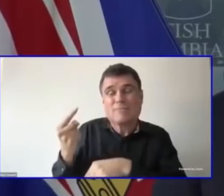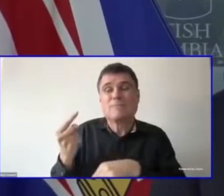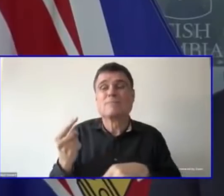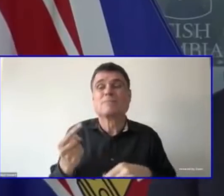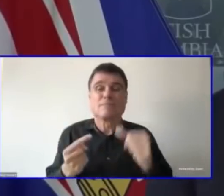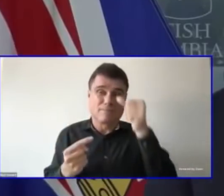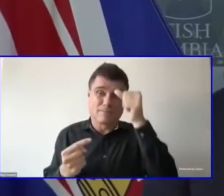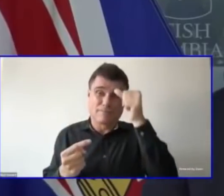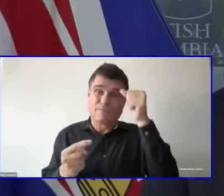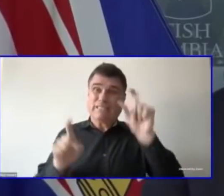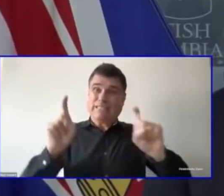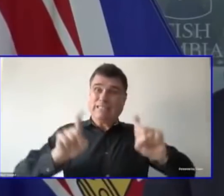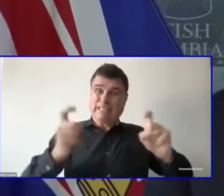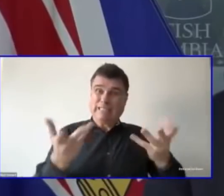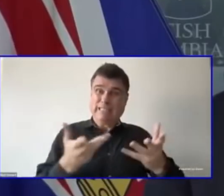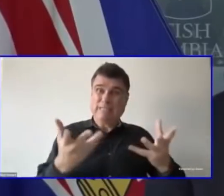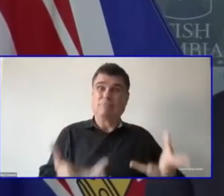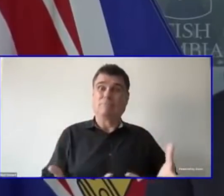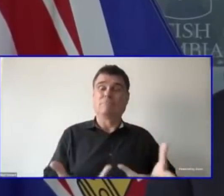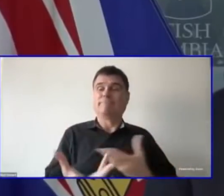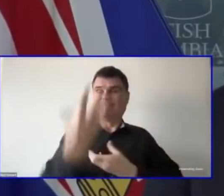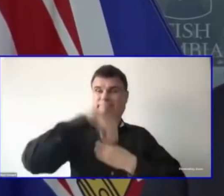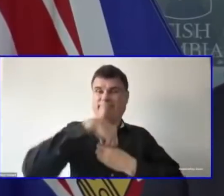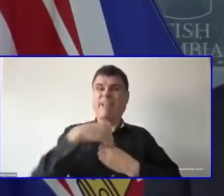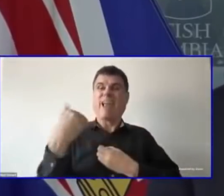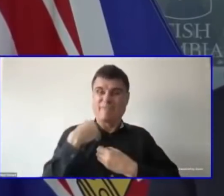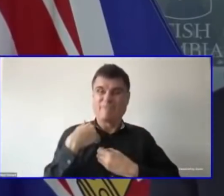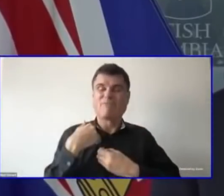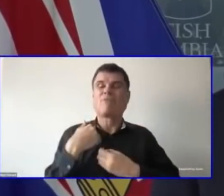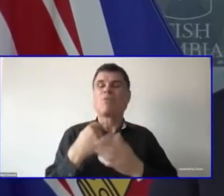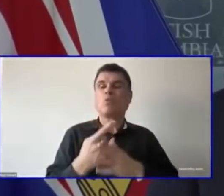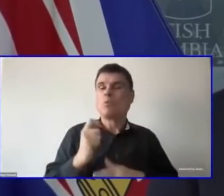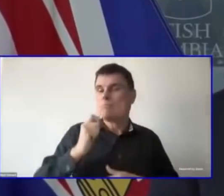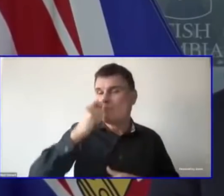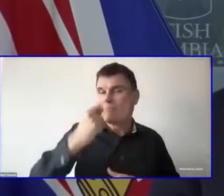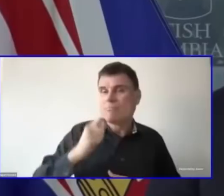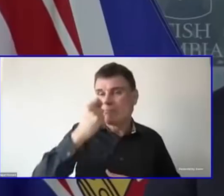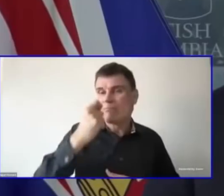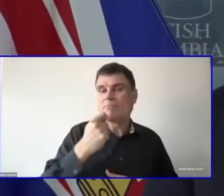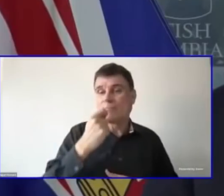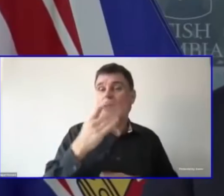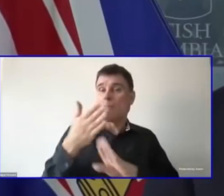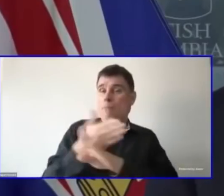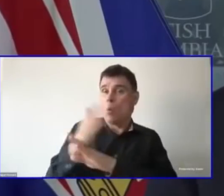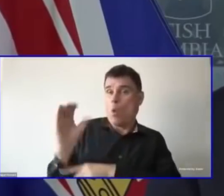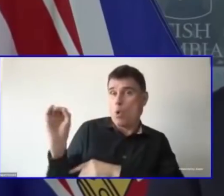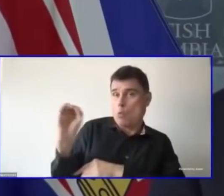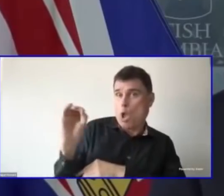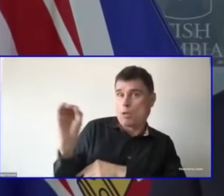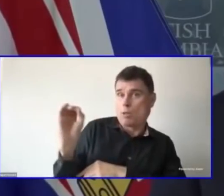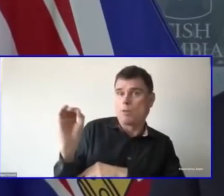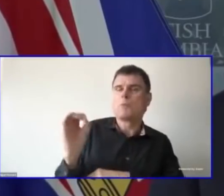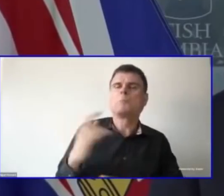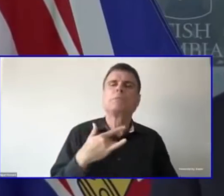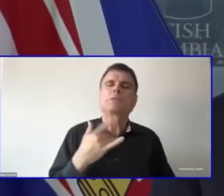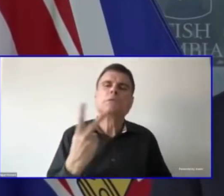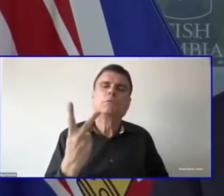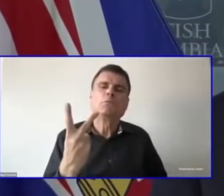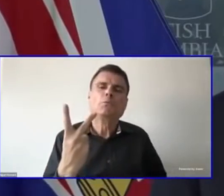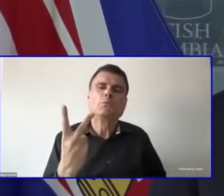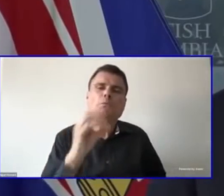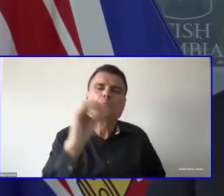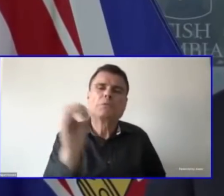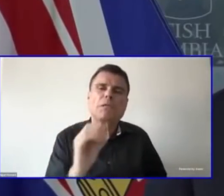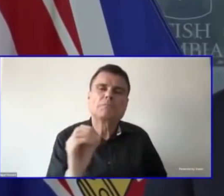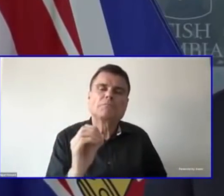leading into Omicron, and that obviously people were adjusting to those circumstances at that time. We've